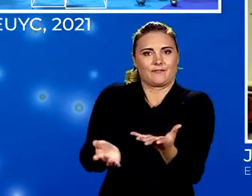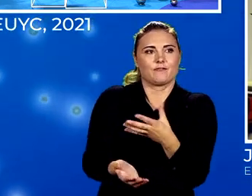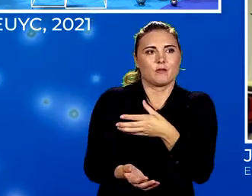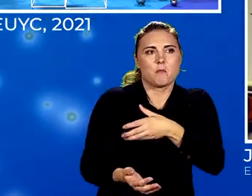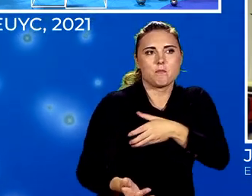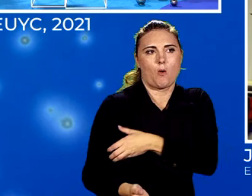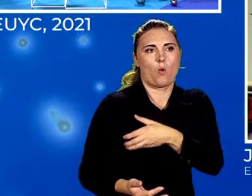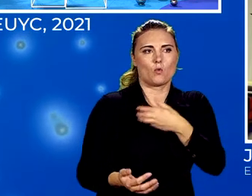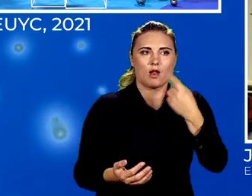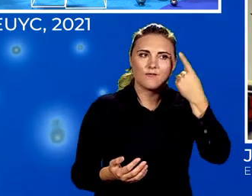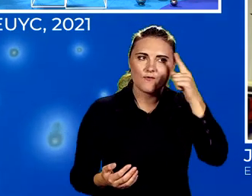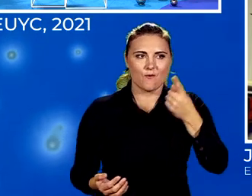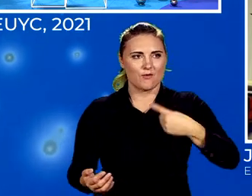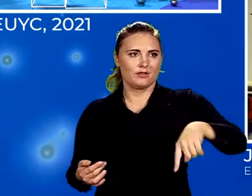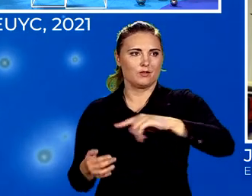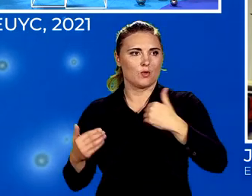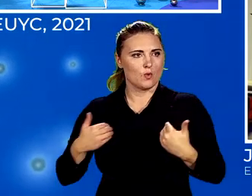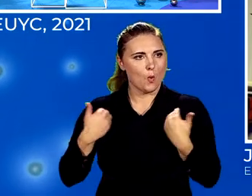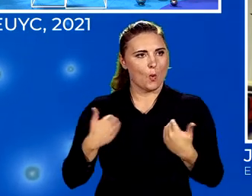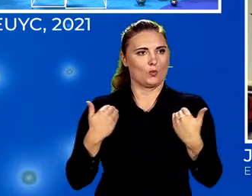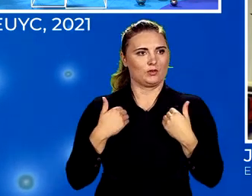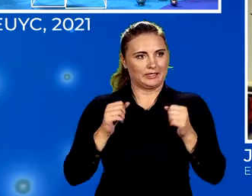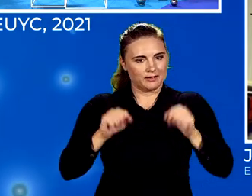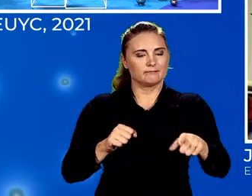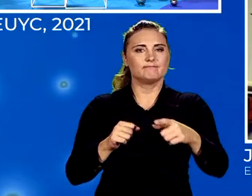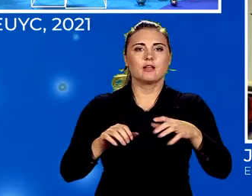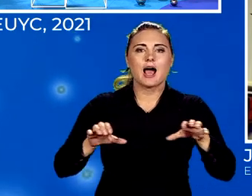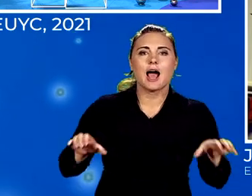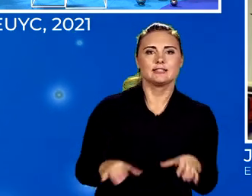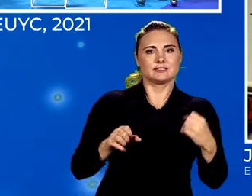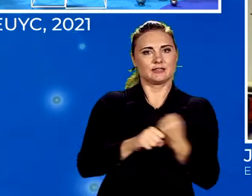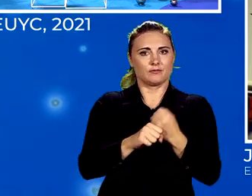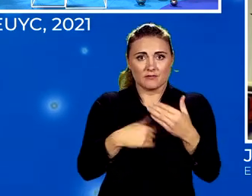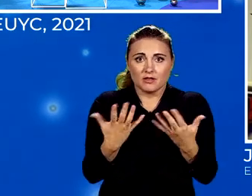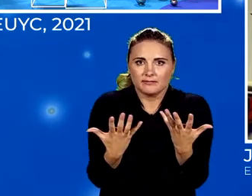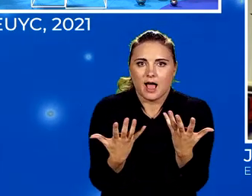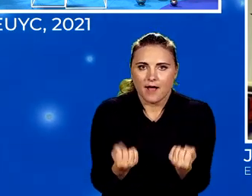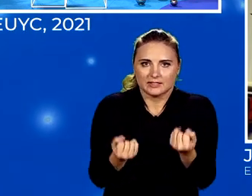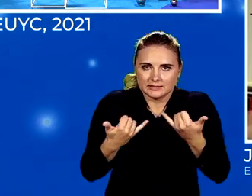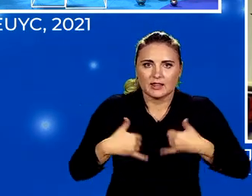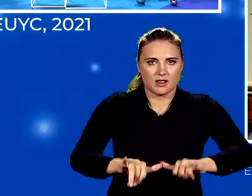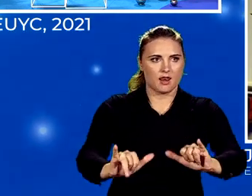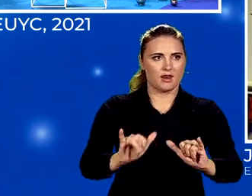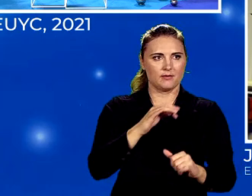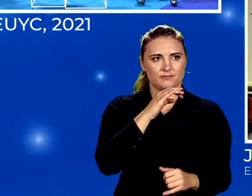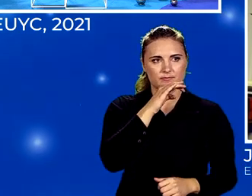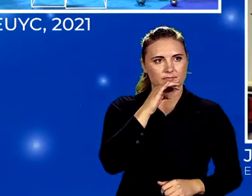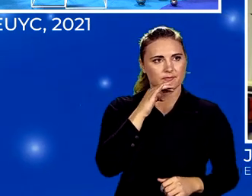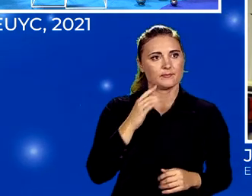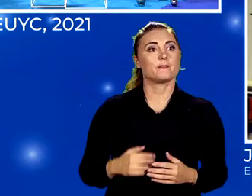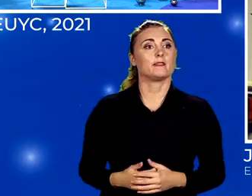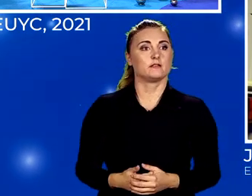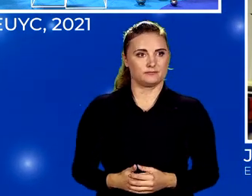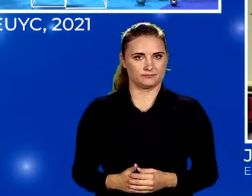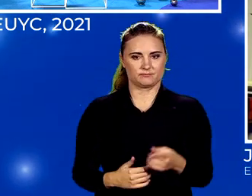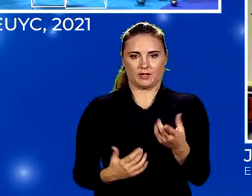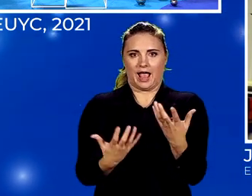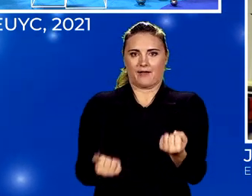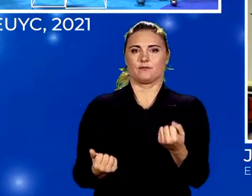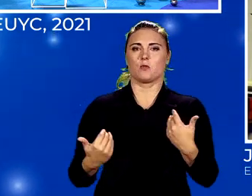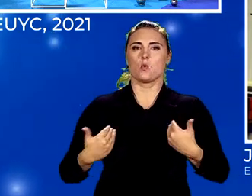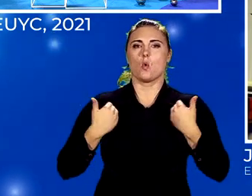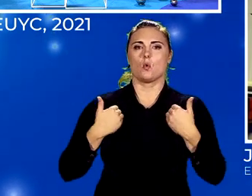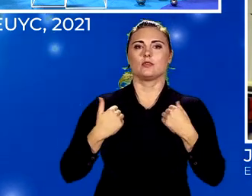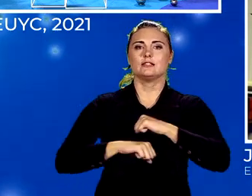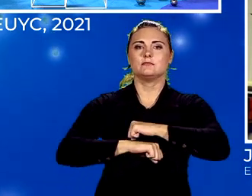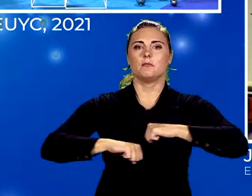work activities. When we in the Commission talk about youth spaces, which is a very relevant thing, and it's fantastic that it